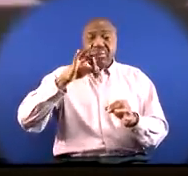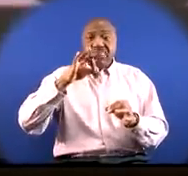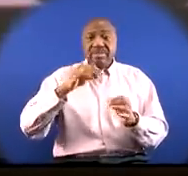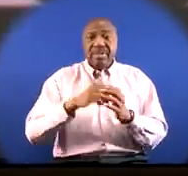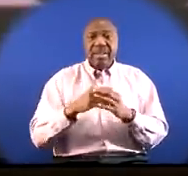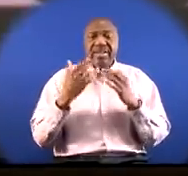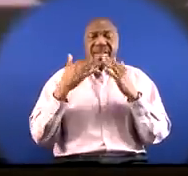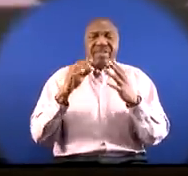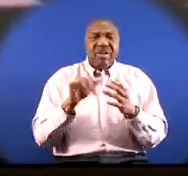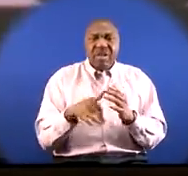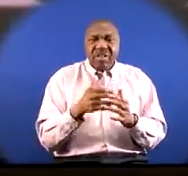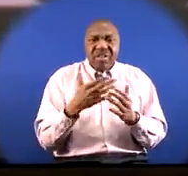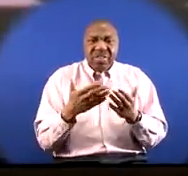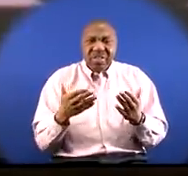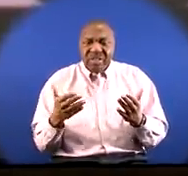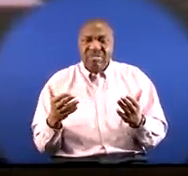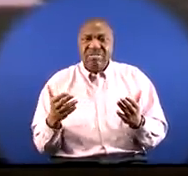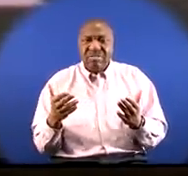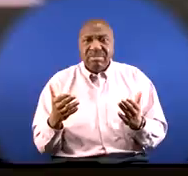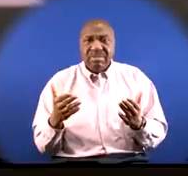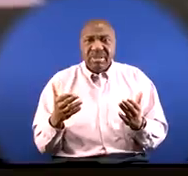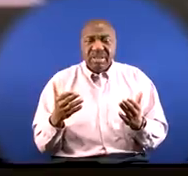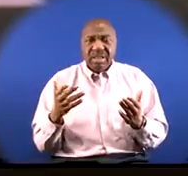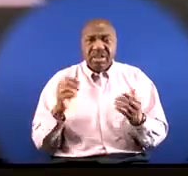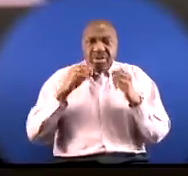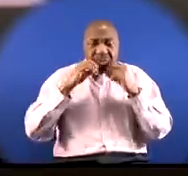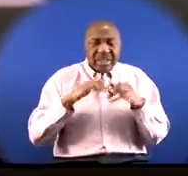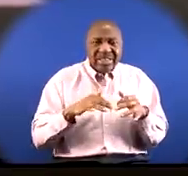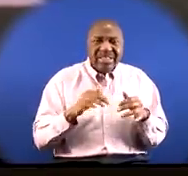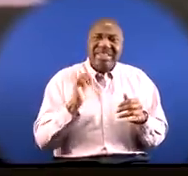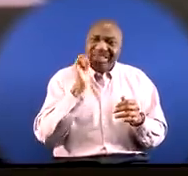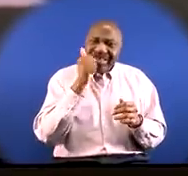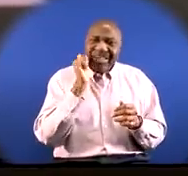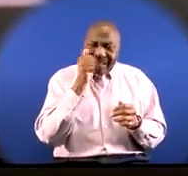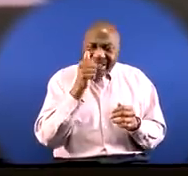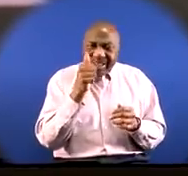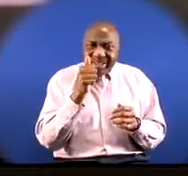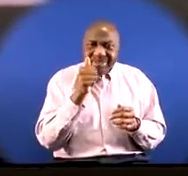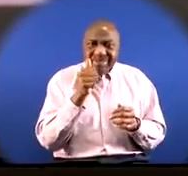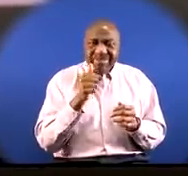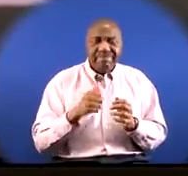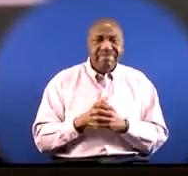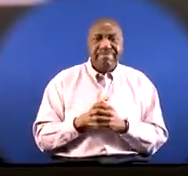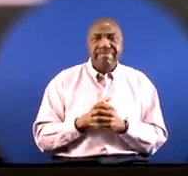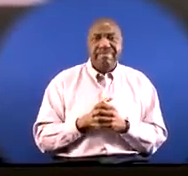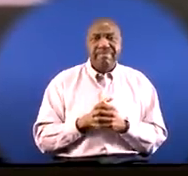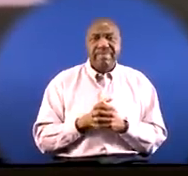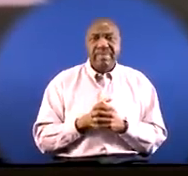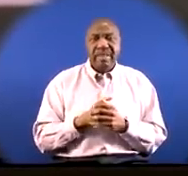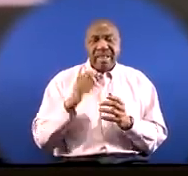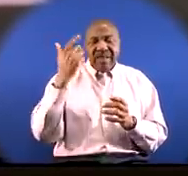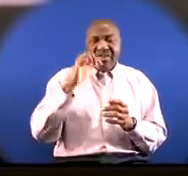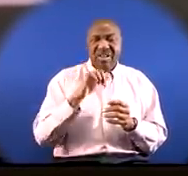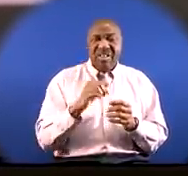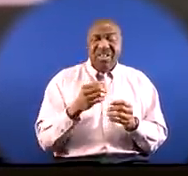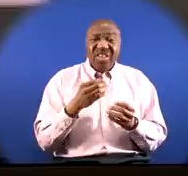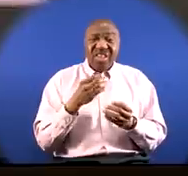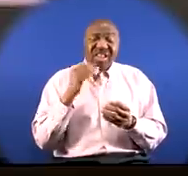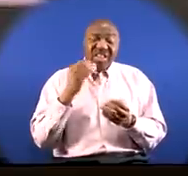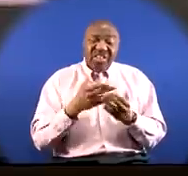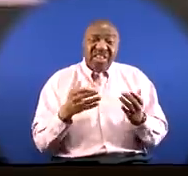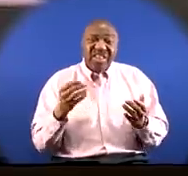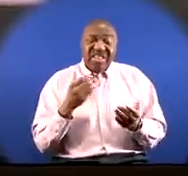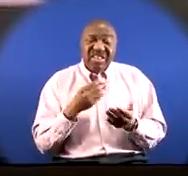of the intangible ways by which you bless us each and every day of our lives. And then for all the tangible things that we